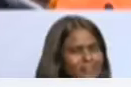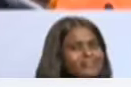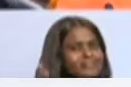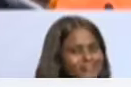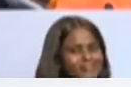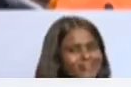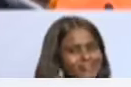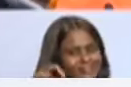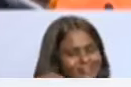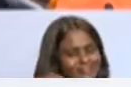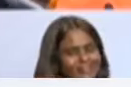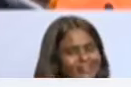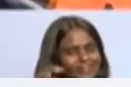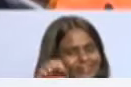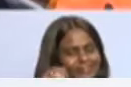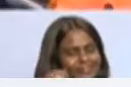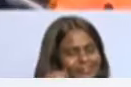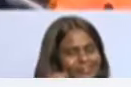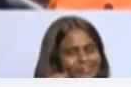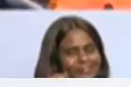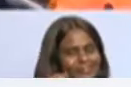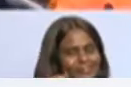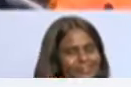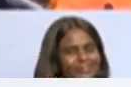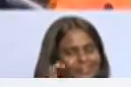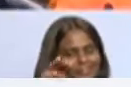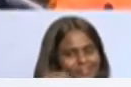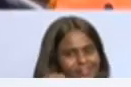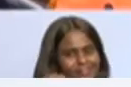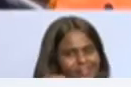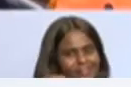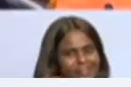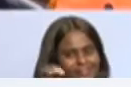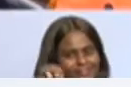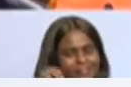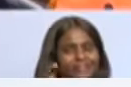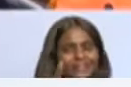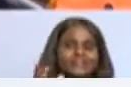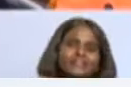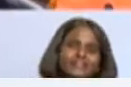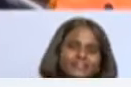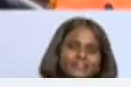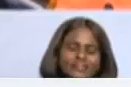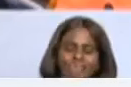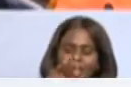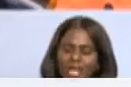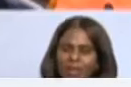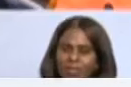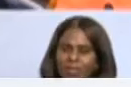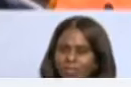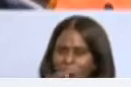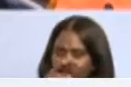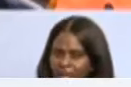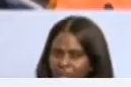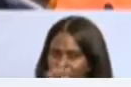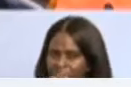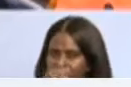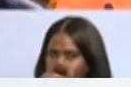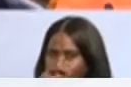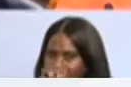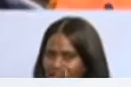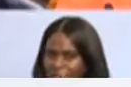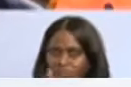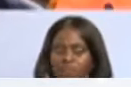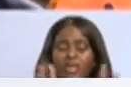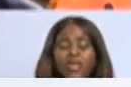micro, small, and medium enterprises, MSMEs, play an